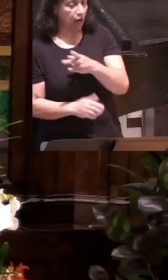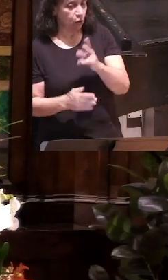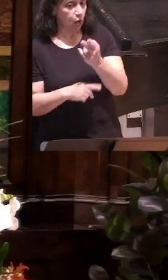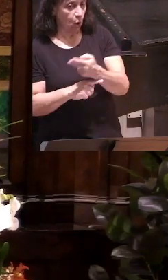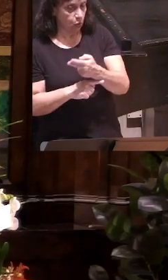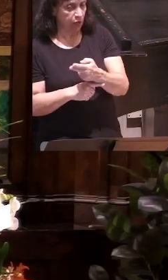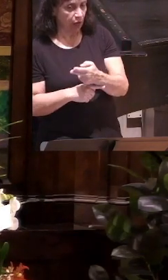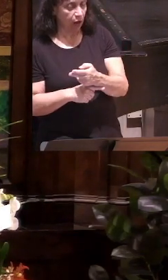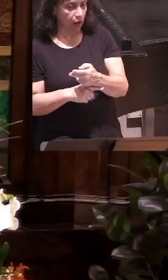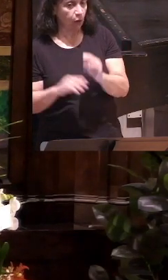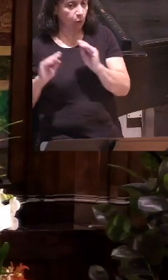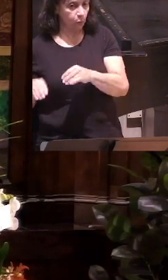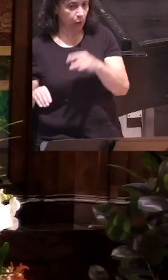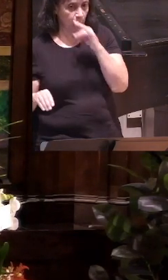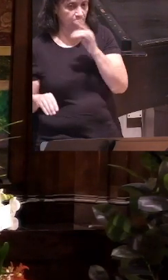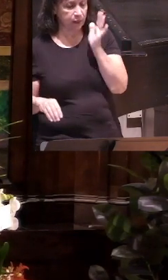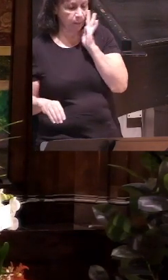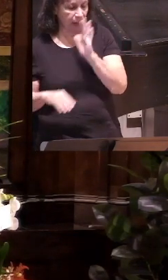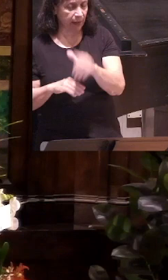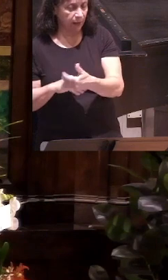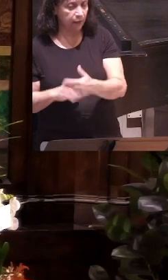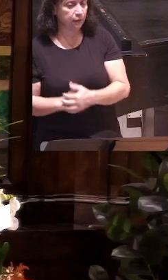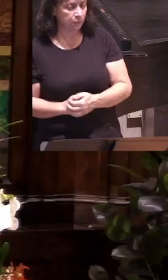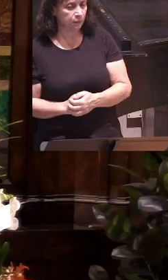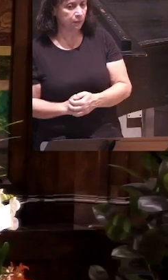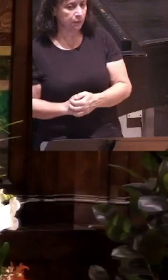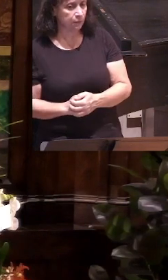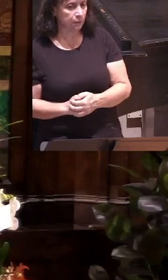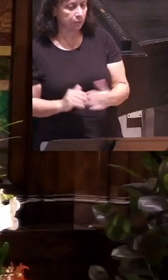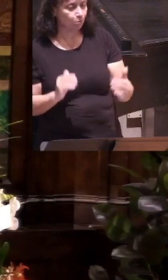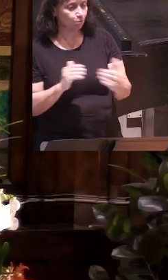hotel tucking her child in for the night."